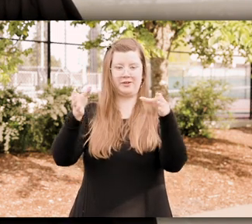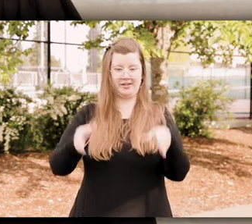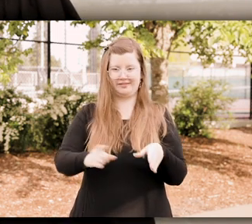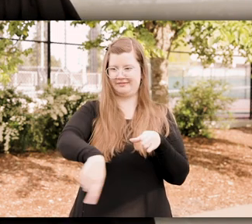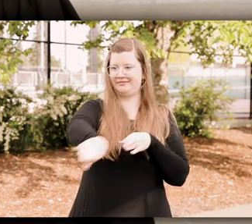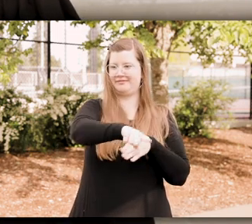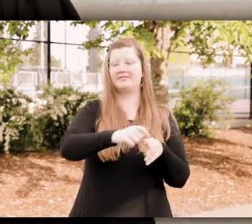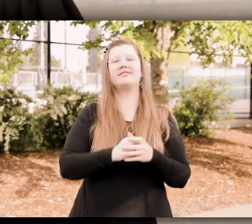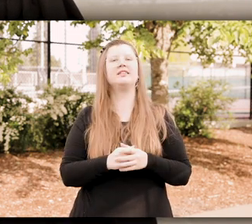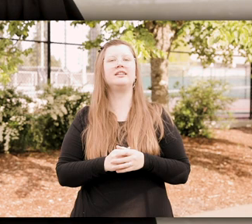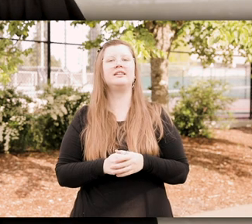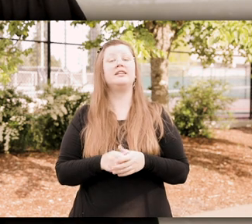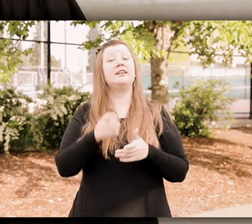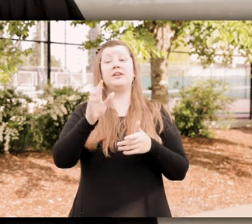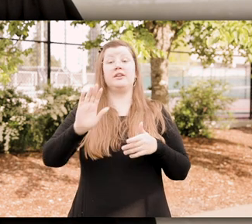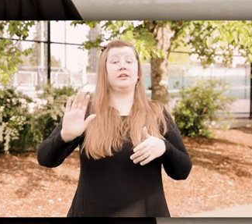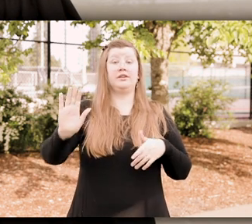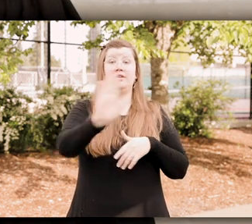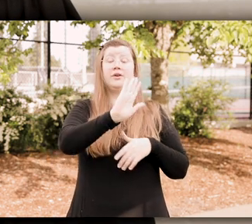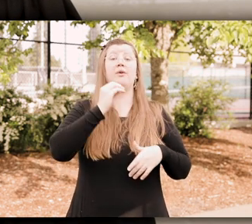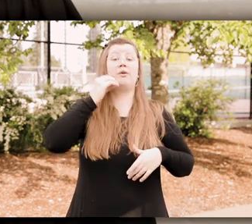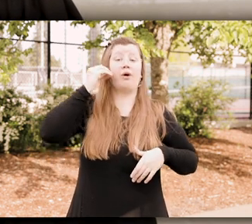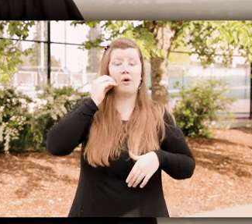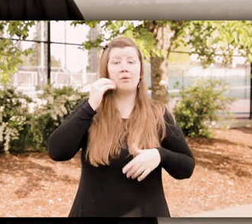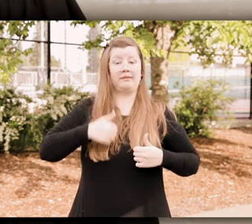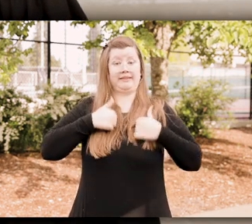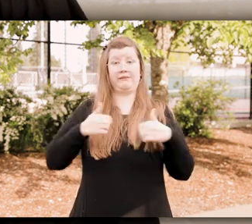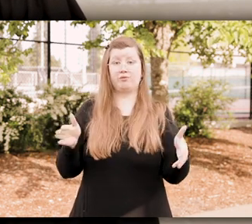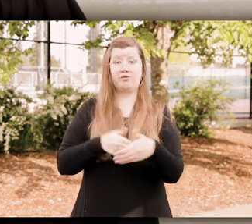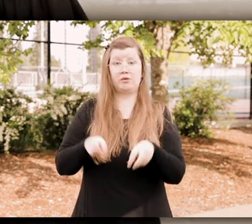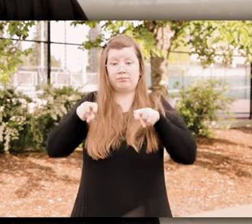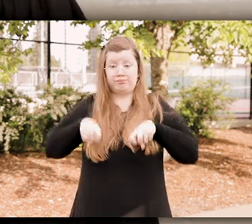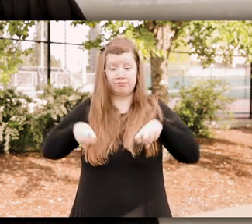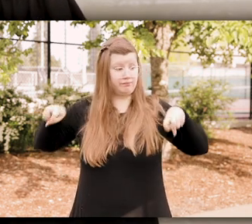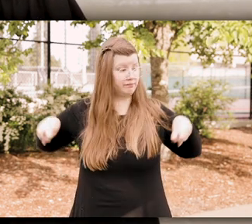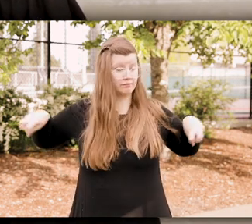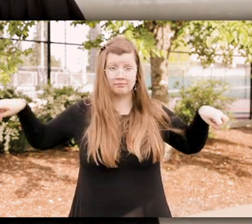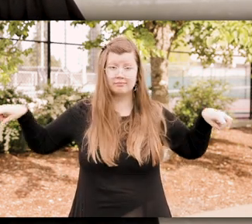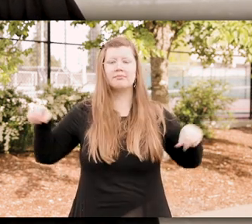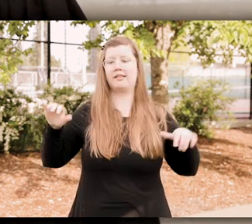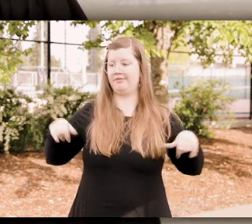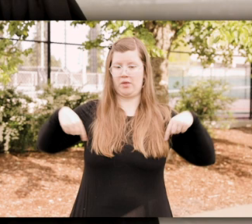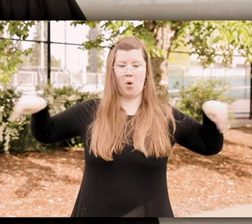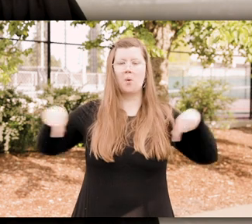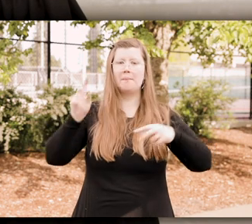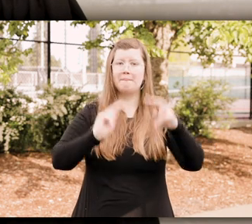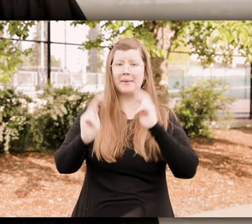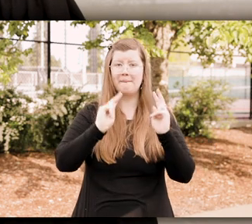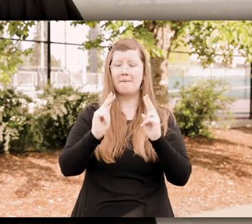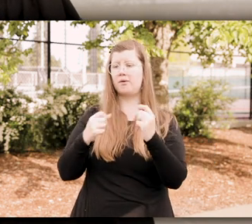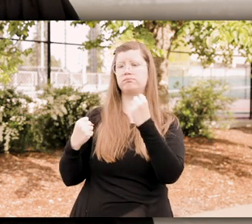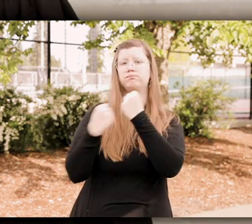watch this in your living room, is a group of people who have been there for you for 18 years. When you came home